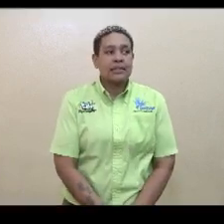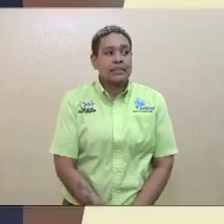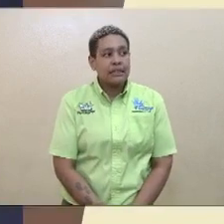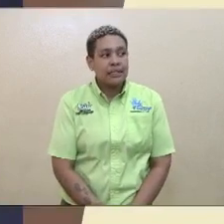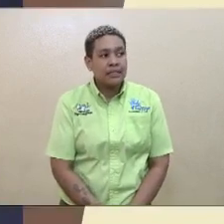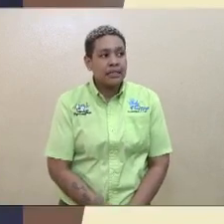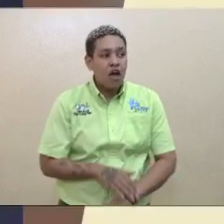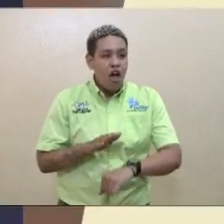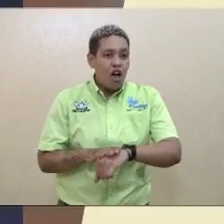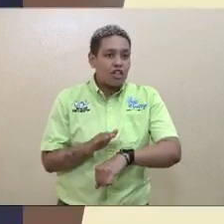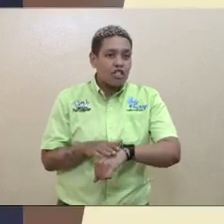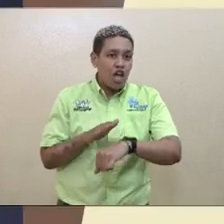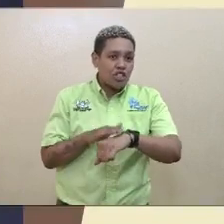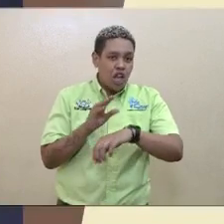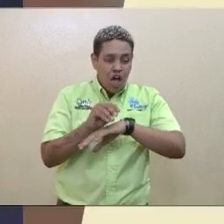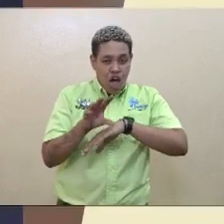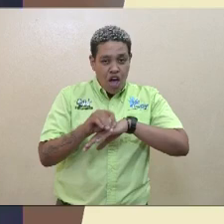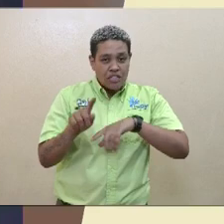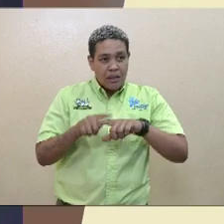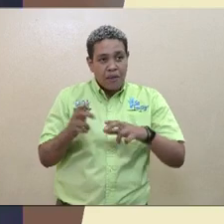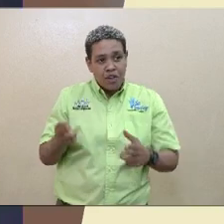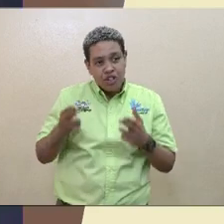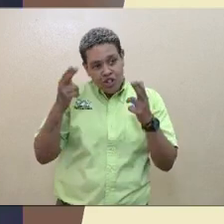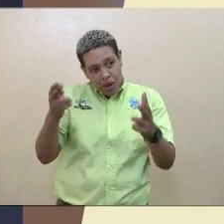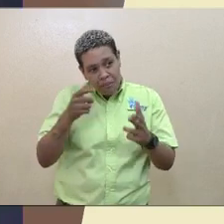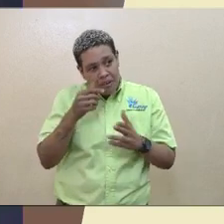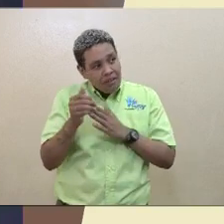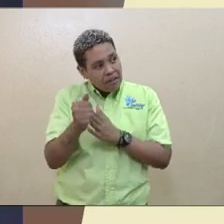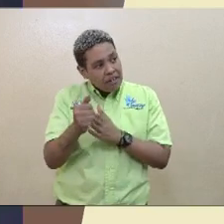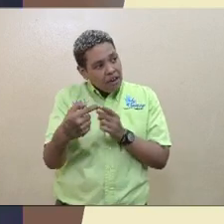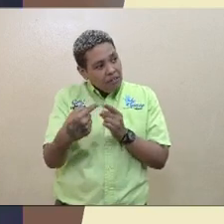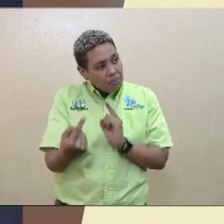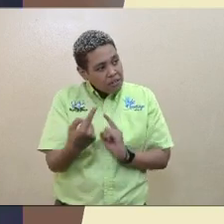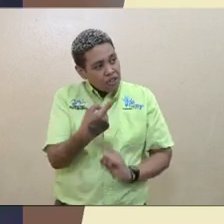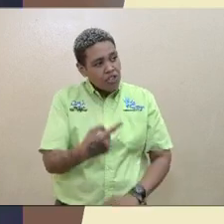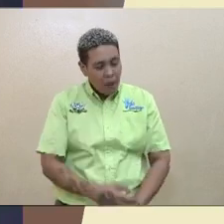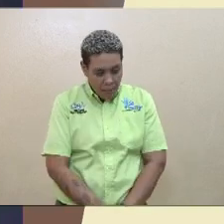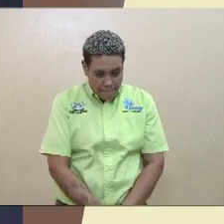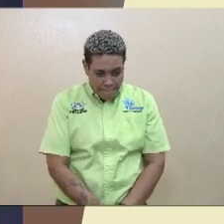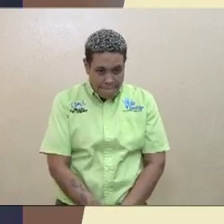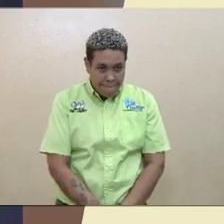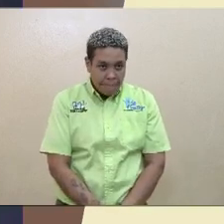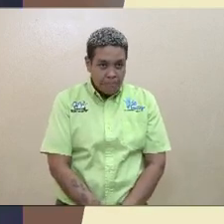Consultant Counsel and nominee of the Leader of the Opposition.